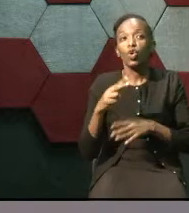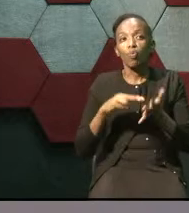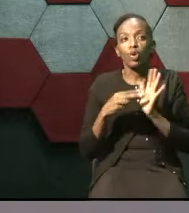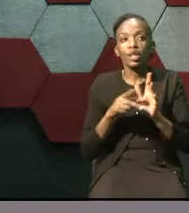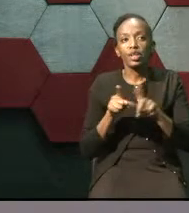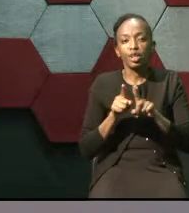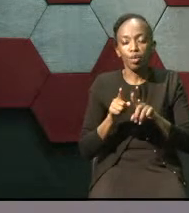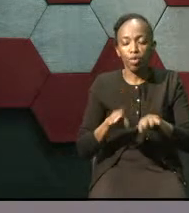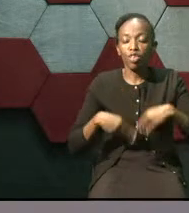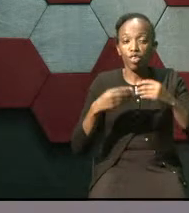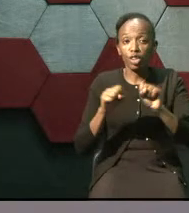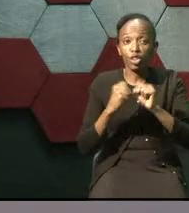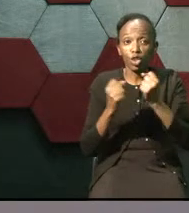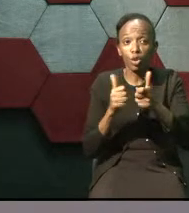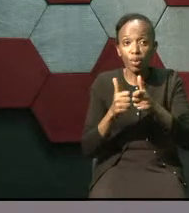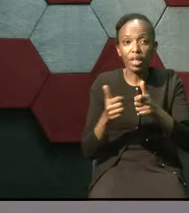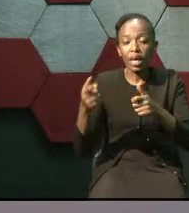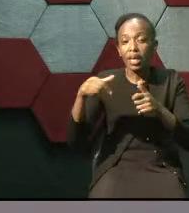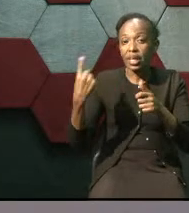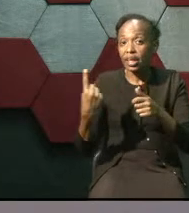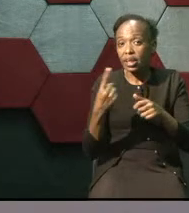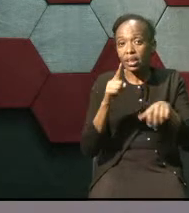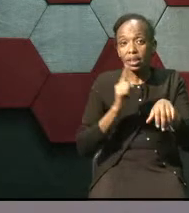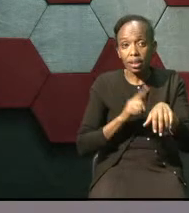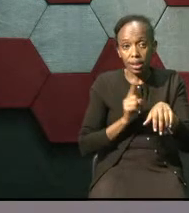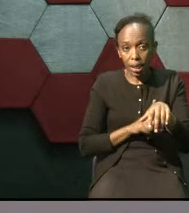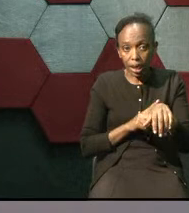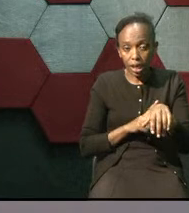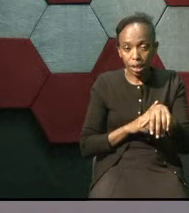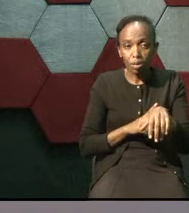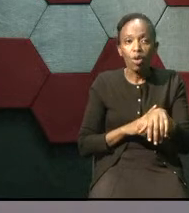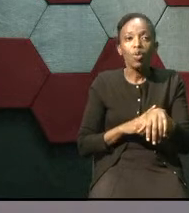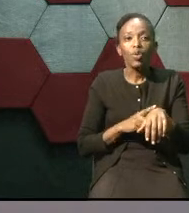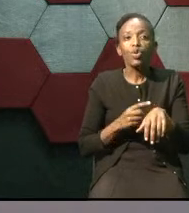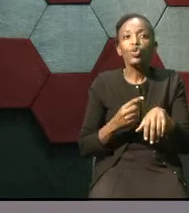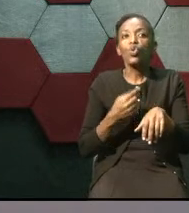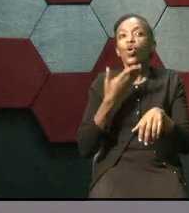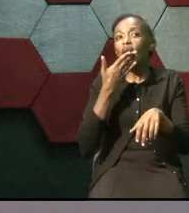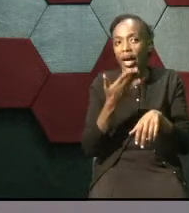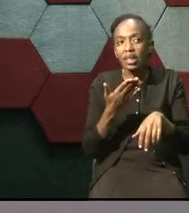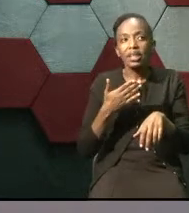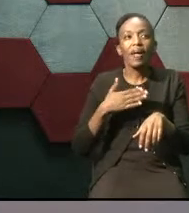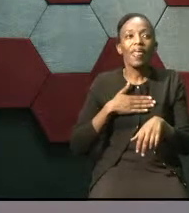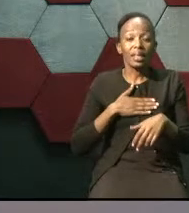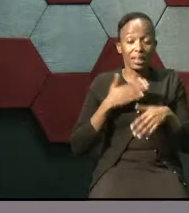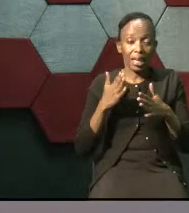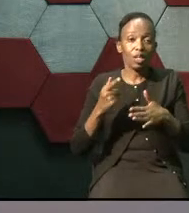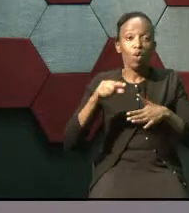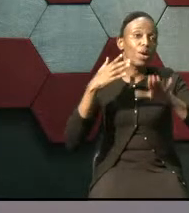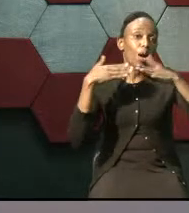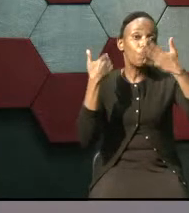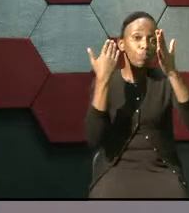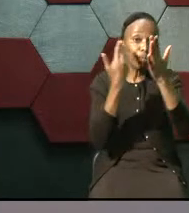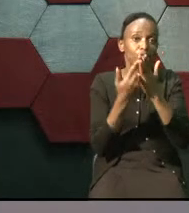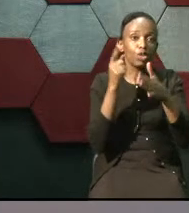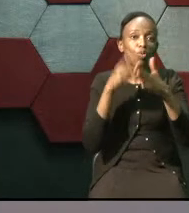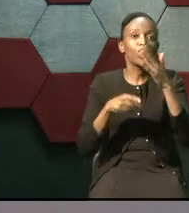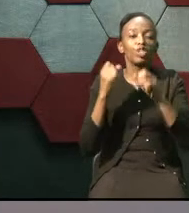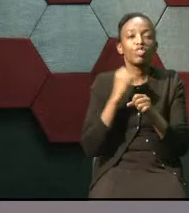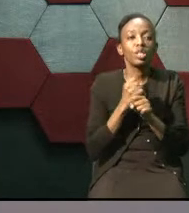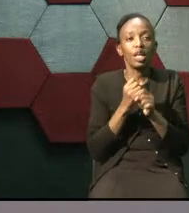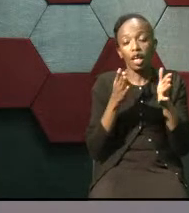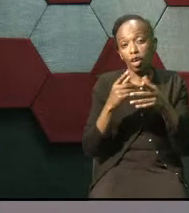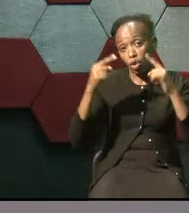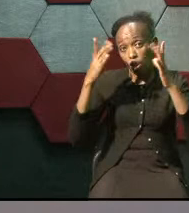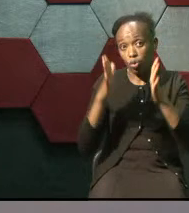also, for social media, every time you post, Hilary's, I agree, he'll give a long essay answer. Science is, Hilary, we appreciate the work you've done, and therefore you